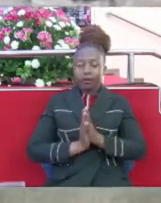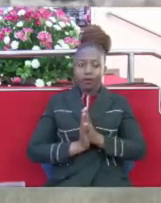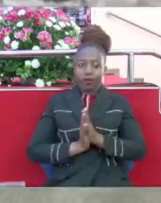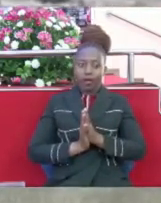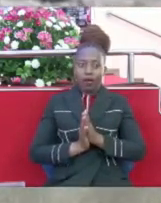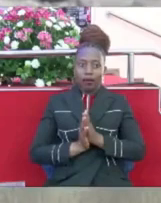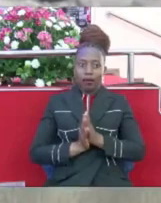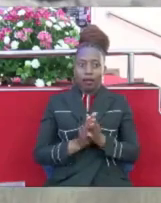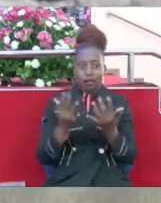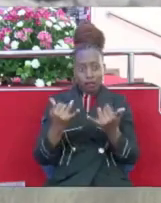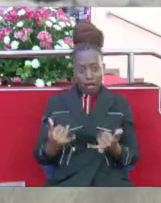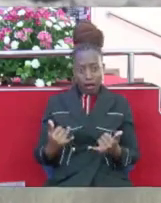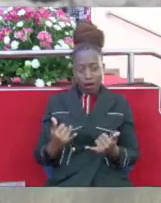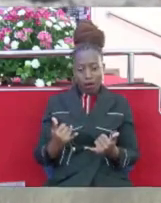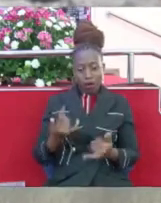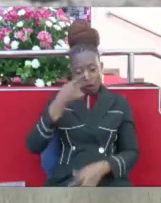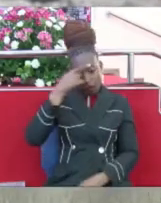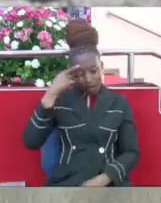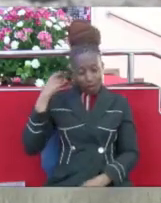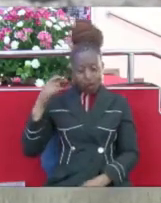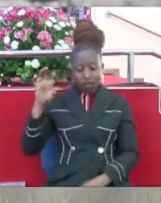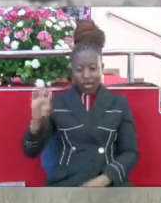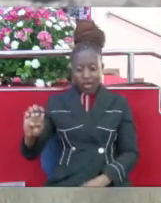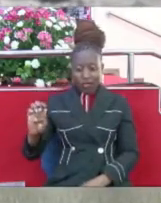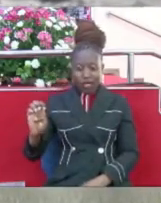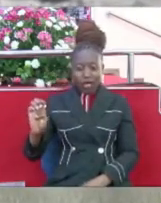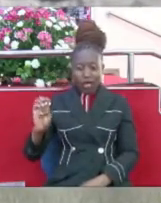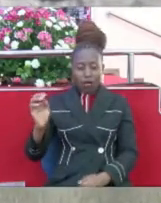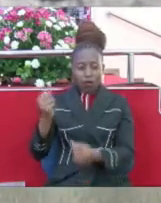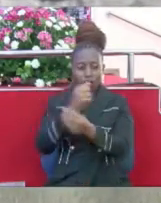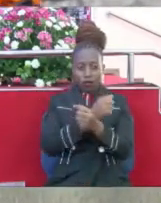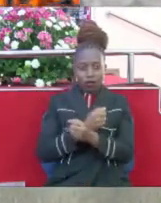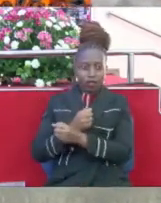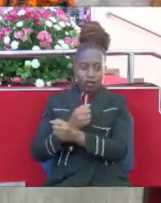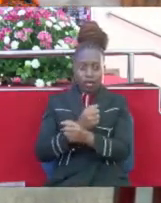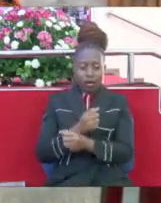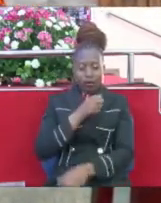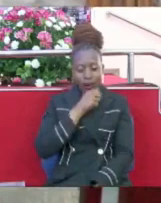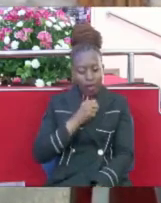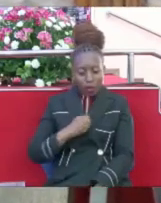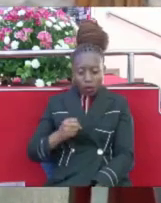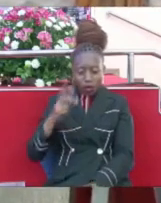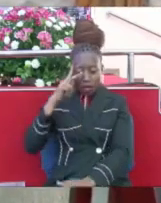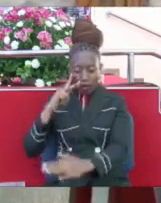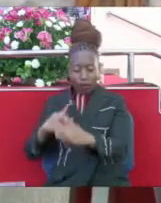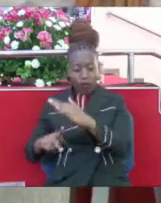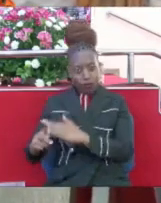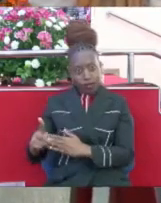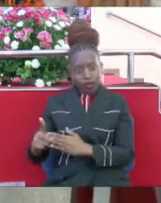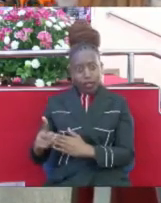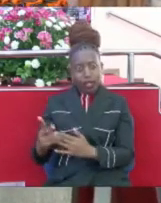now, because he had been covered by an older prophet, he was like now being adopted. He was becoming like a son